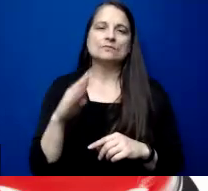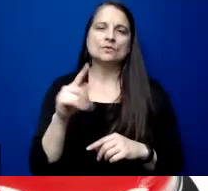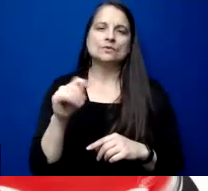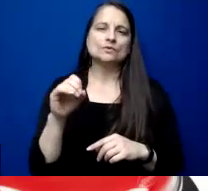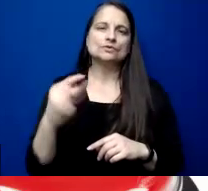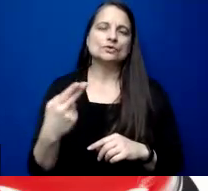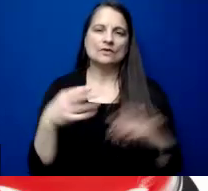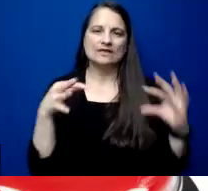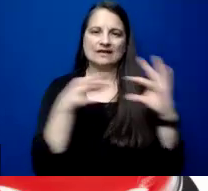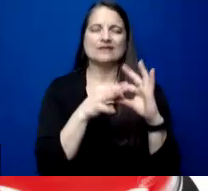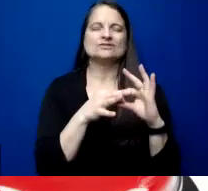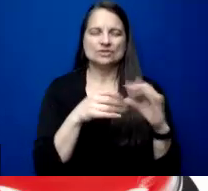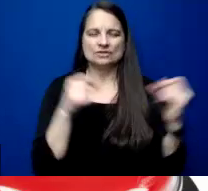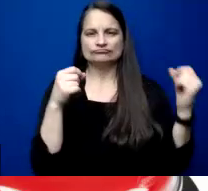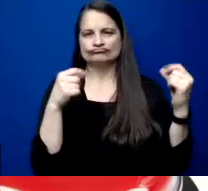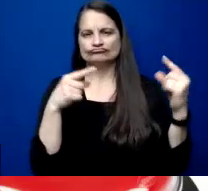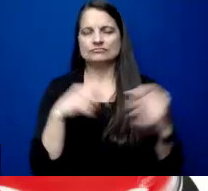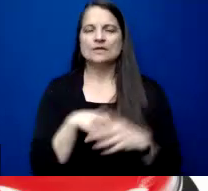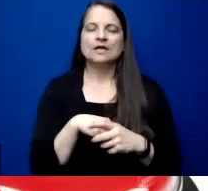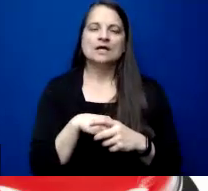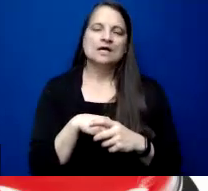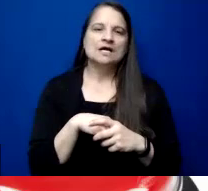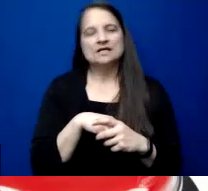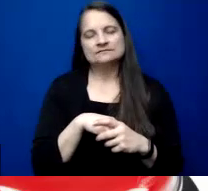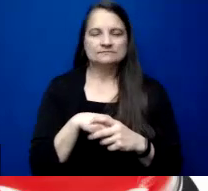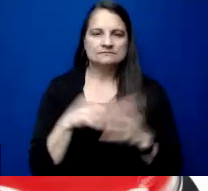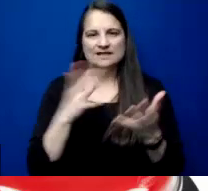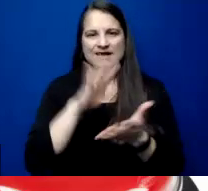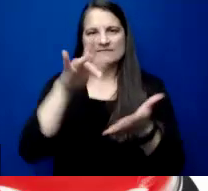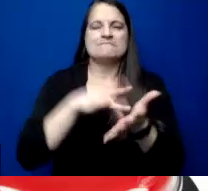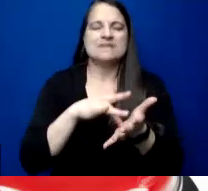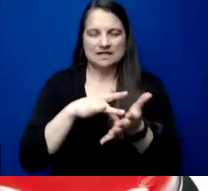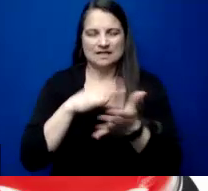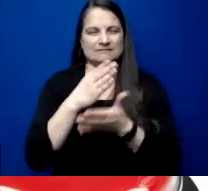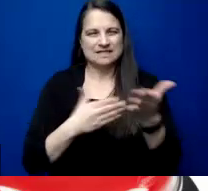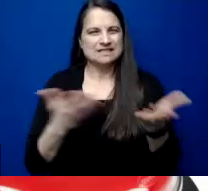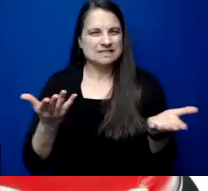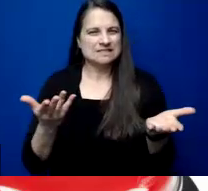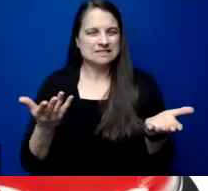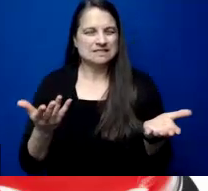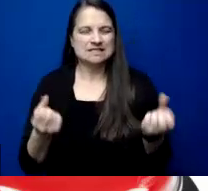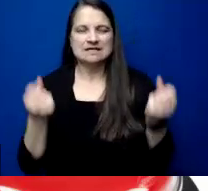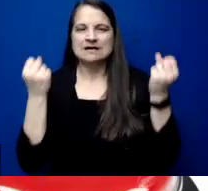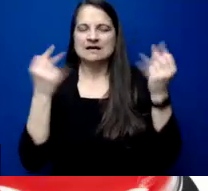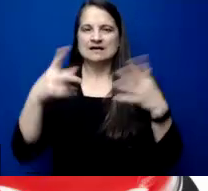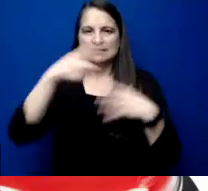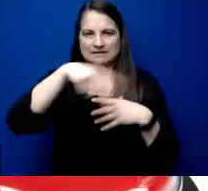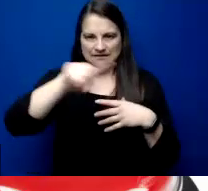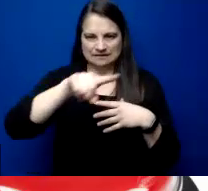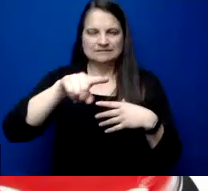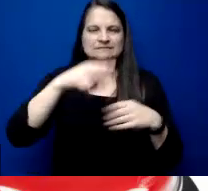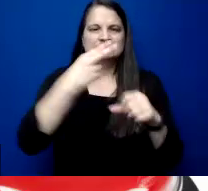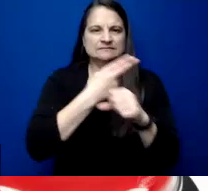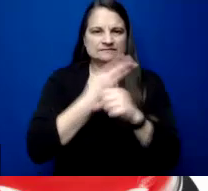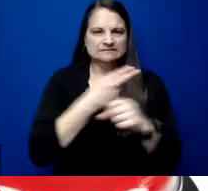connector. So it's kind of a middle piece, if you will. So many of these switches that I mentioned use cords